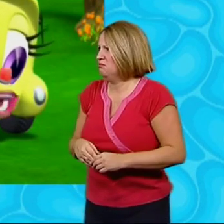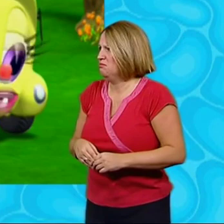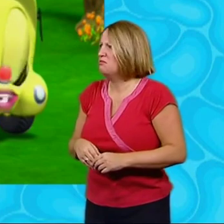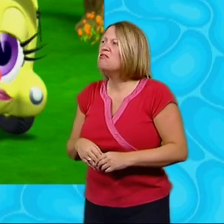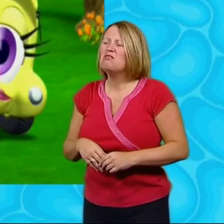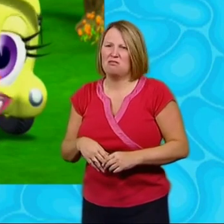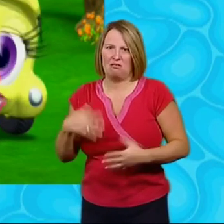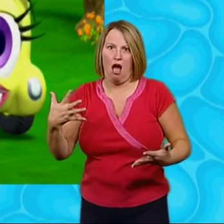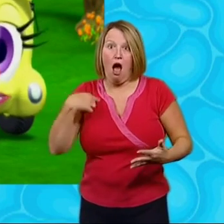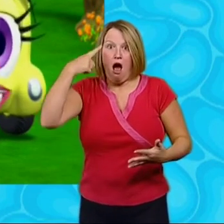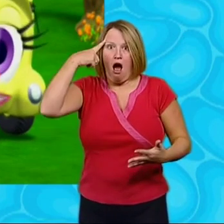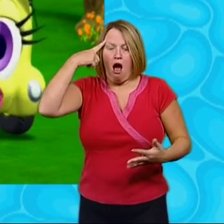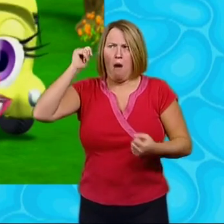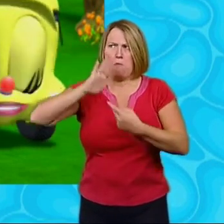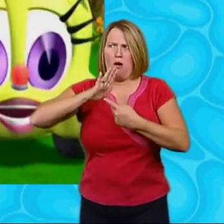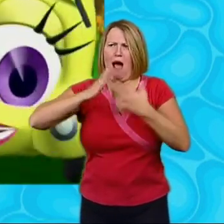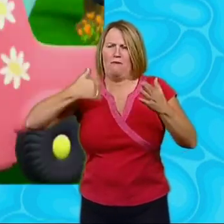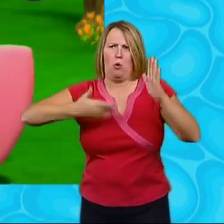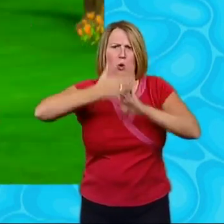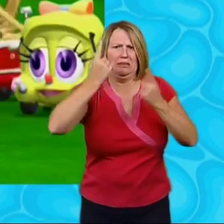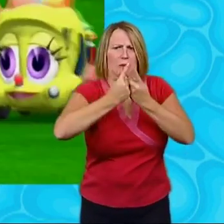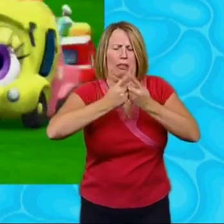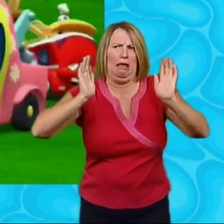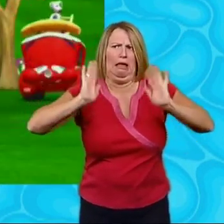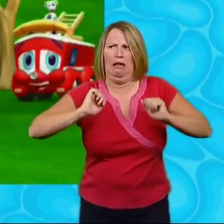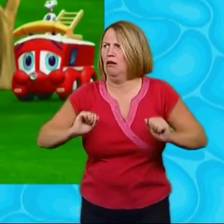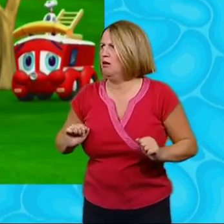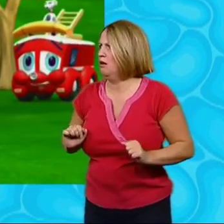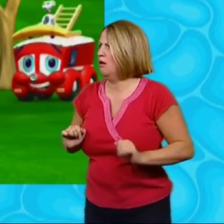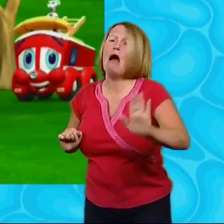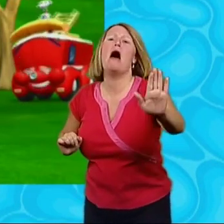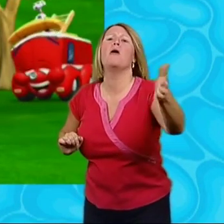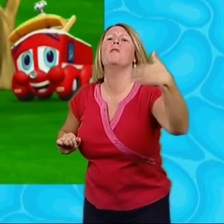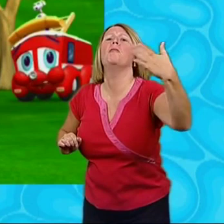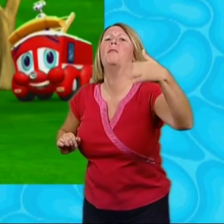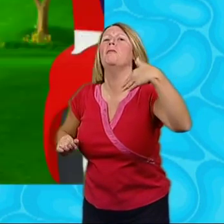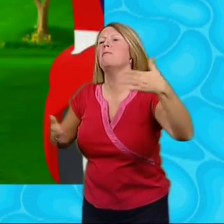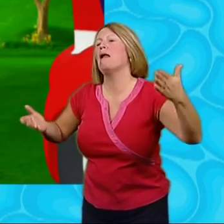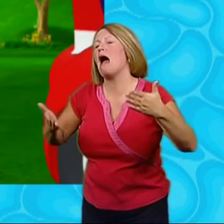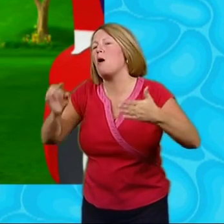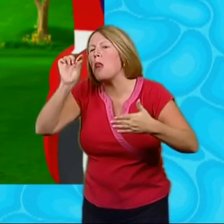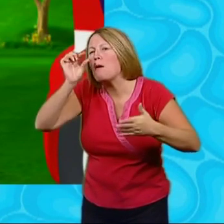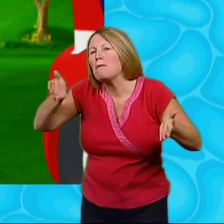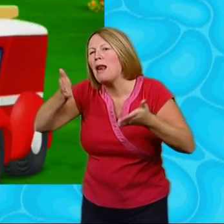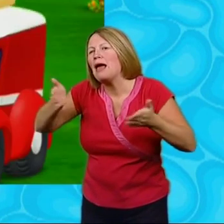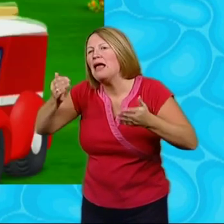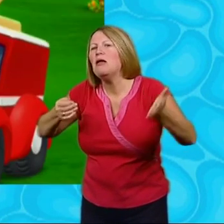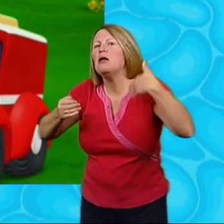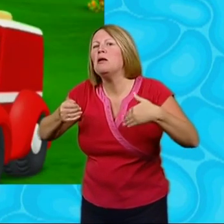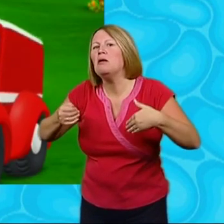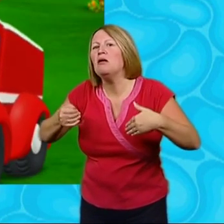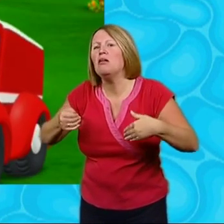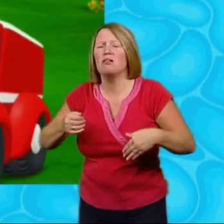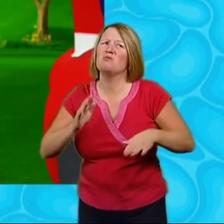I just remembered. I've got something important I have to do. Oh, come on. Just play for a little while.